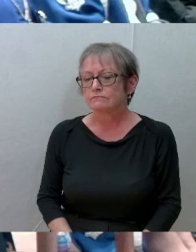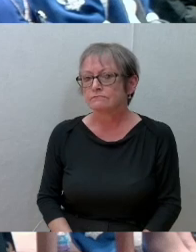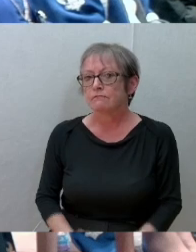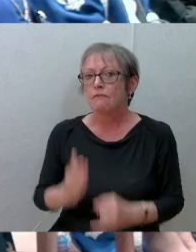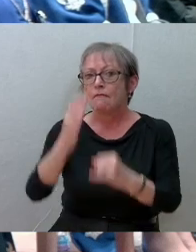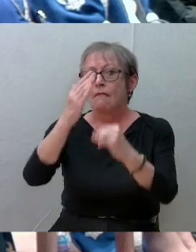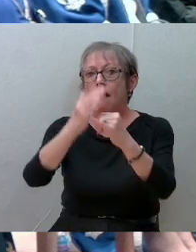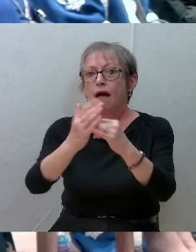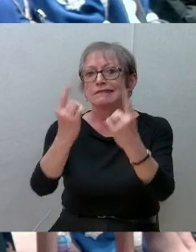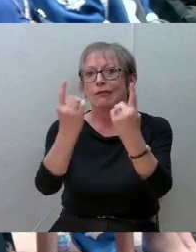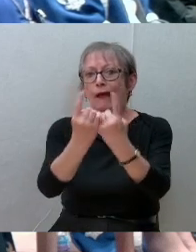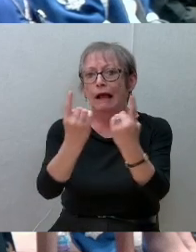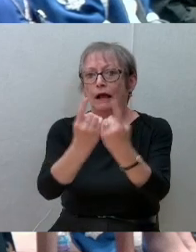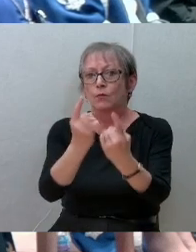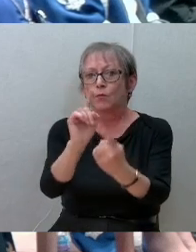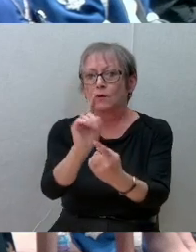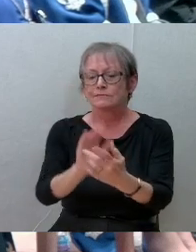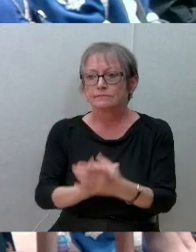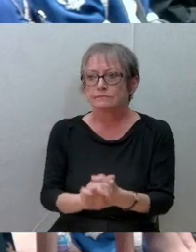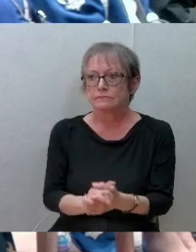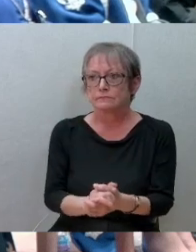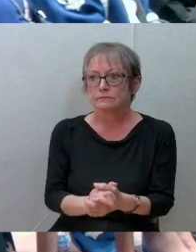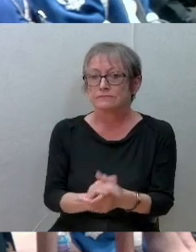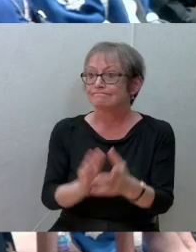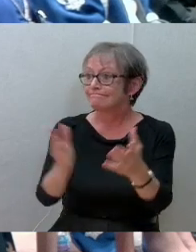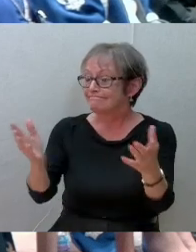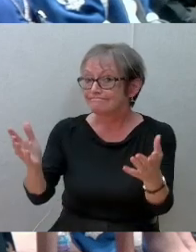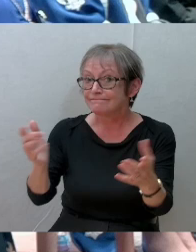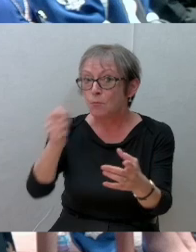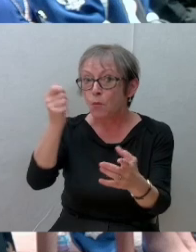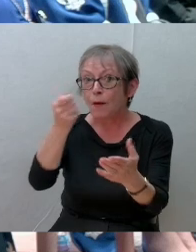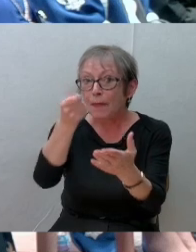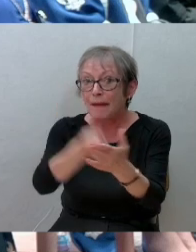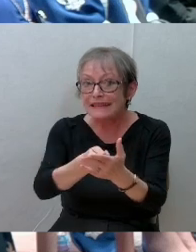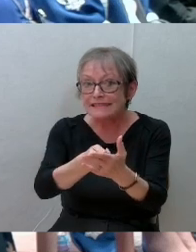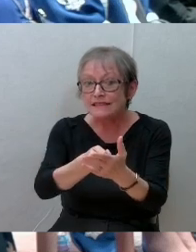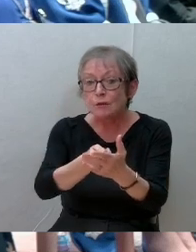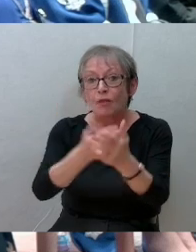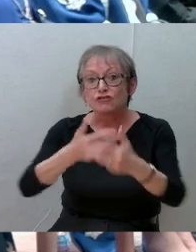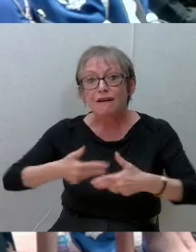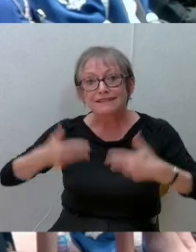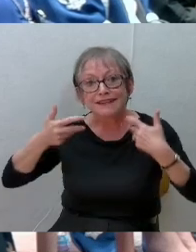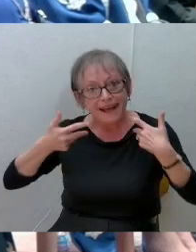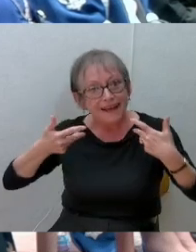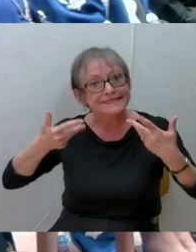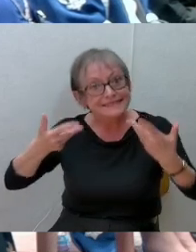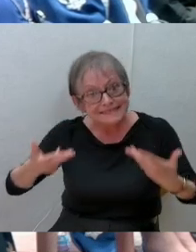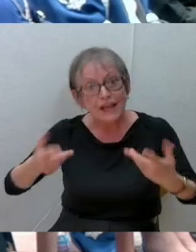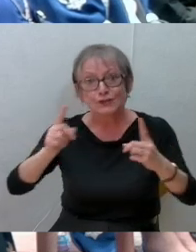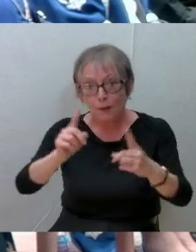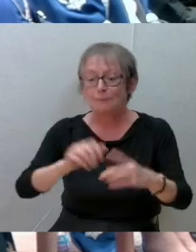task of this ceremony. And that's to win the bet with the Chancellor.